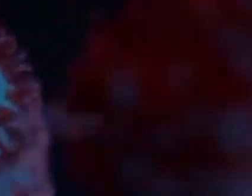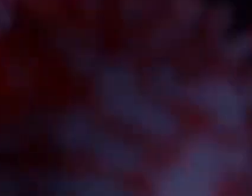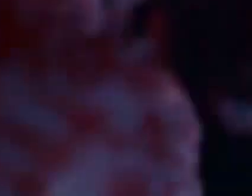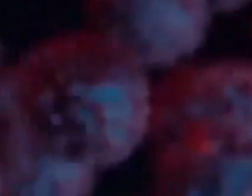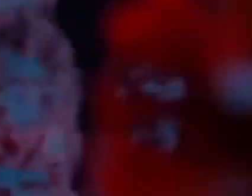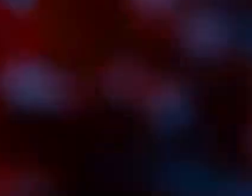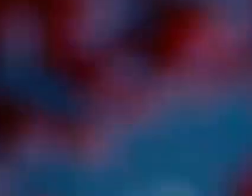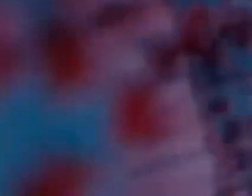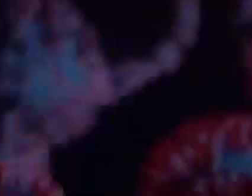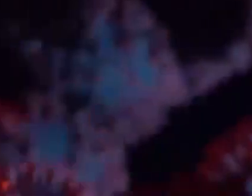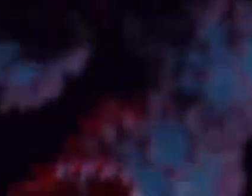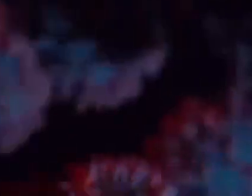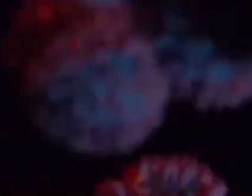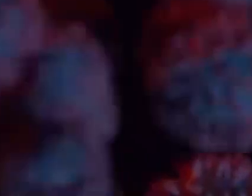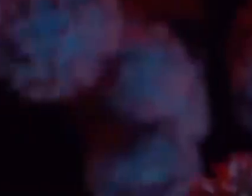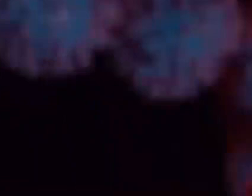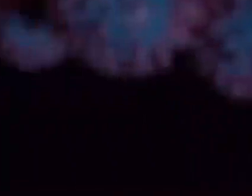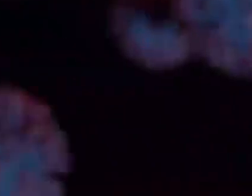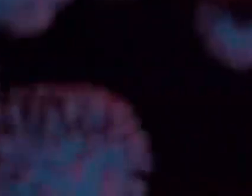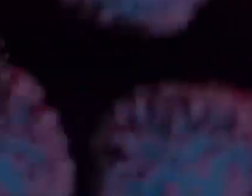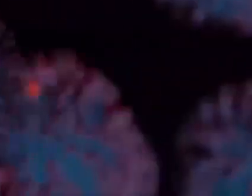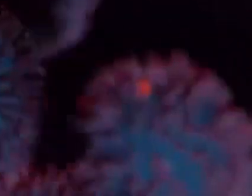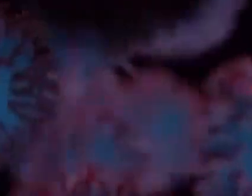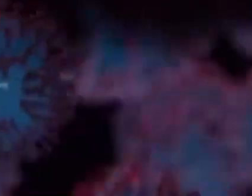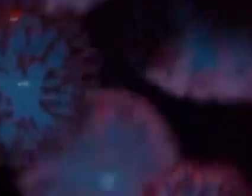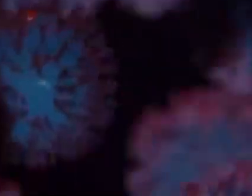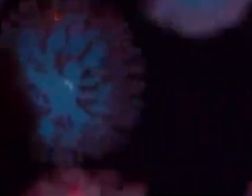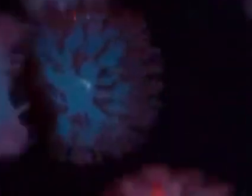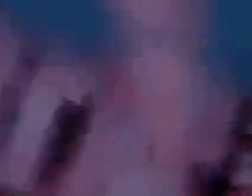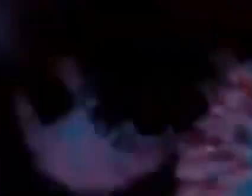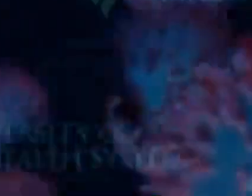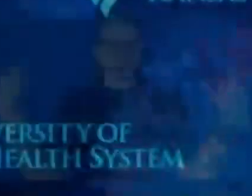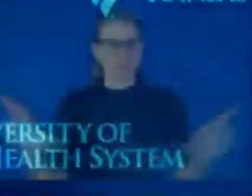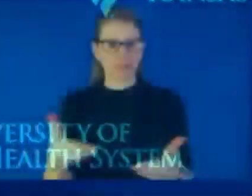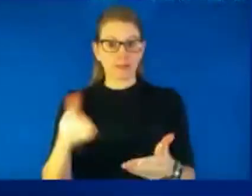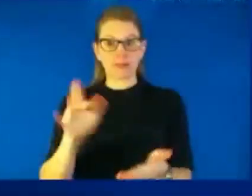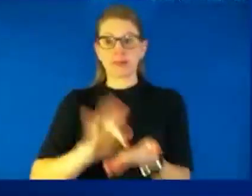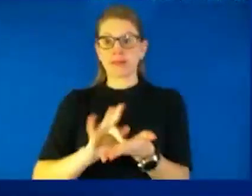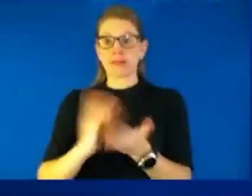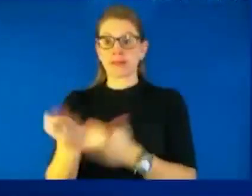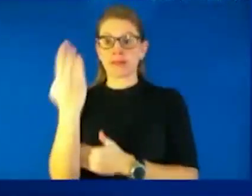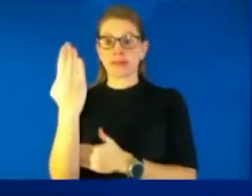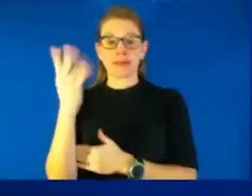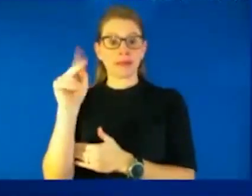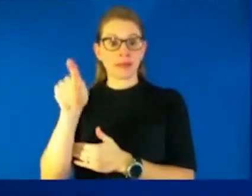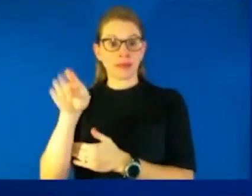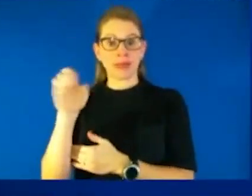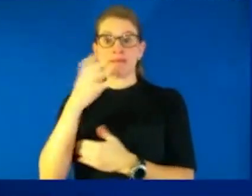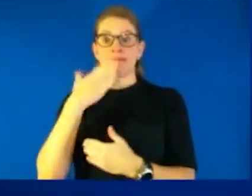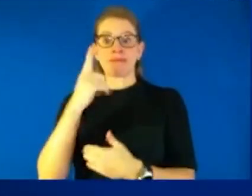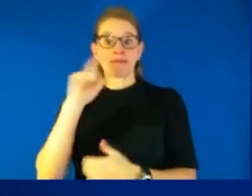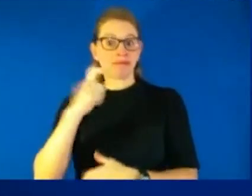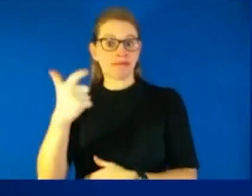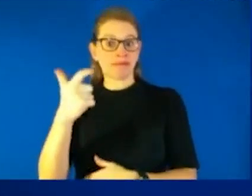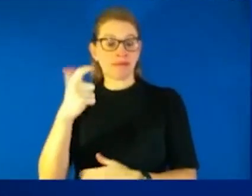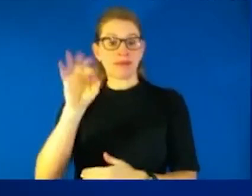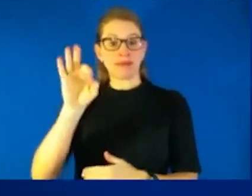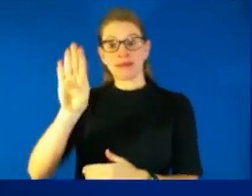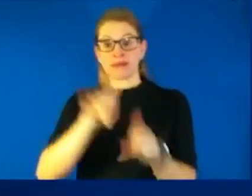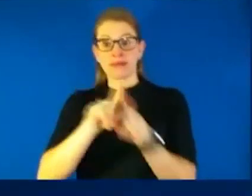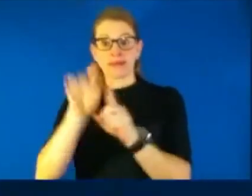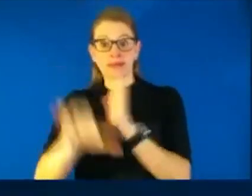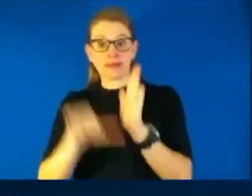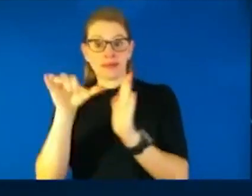Good morning, everyone. It is Tuesday, December 14th. Welcome to the Morning Medical Update. Thanks for joining us right here on Facebook and our YouTube channel.